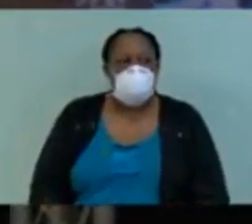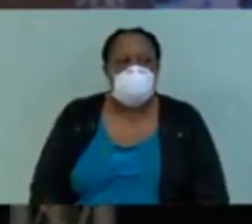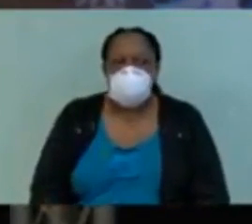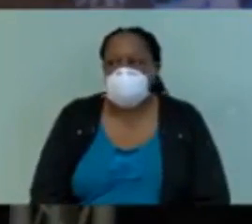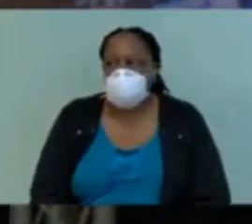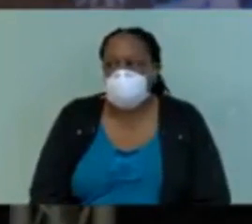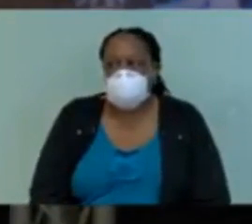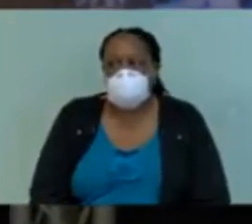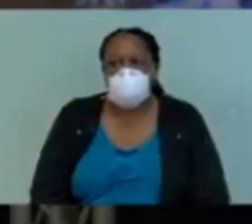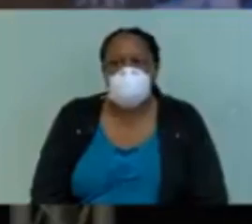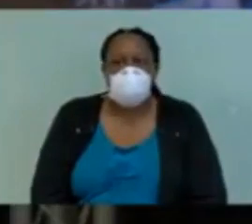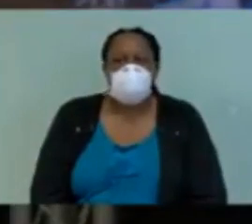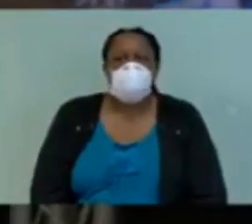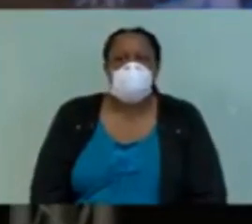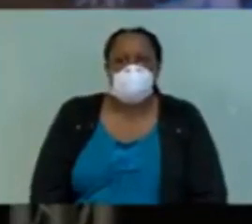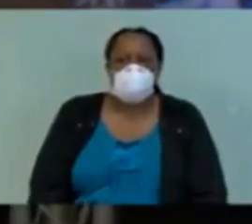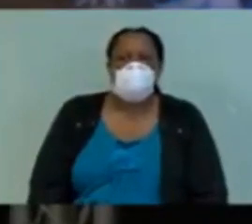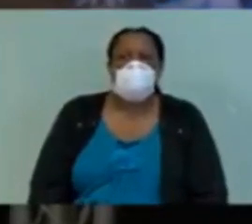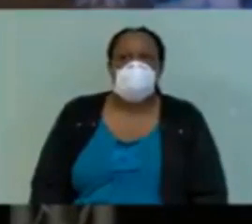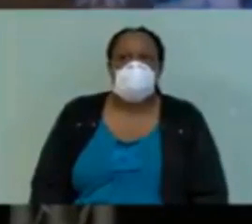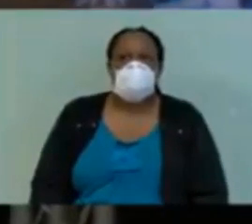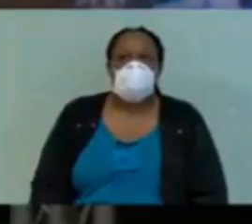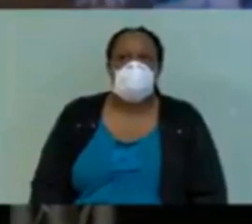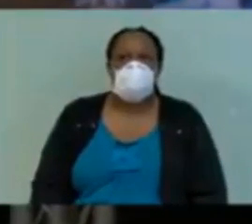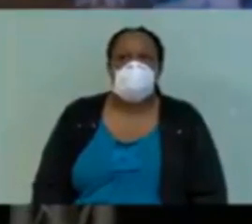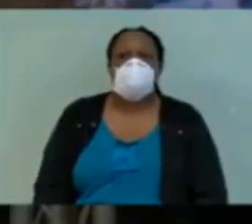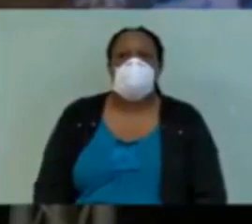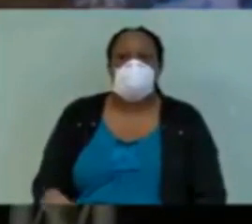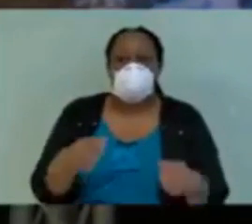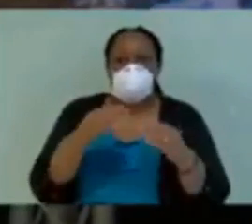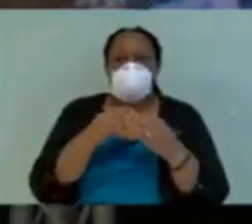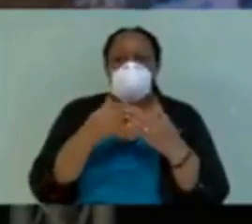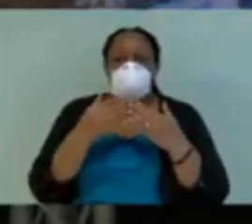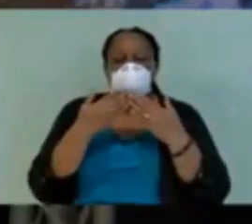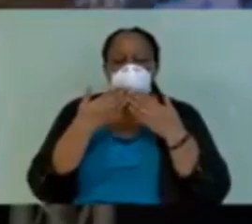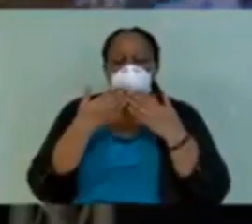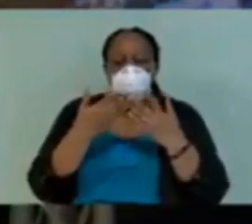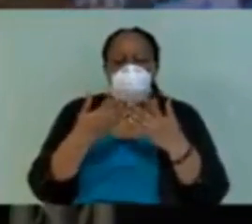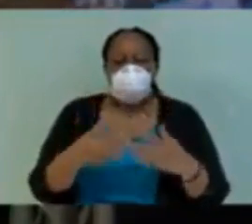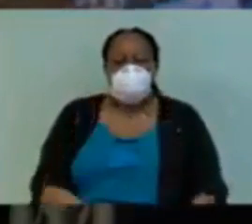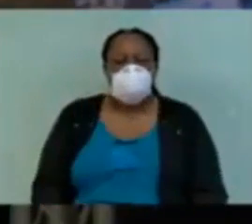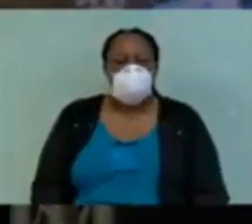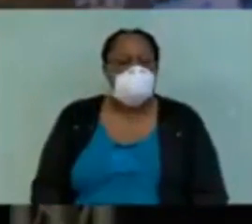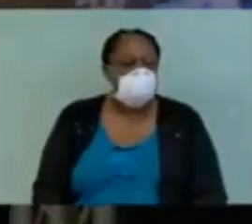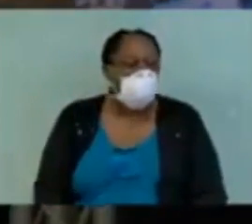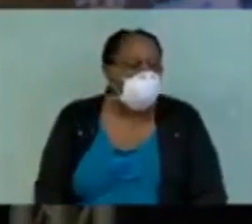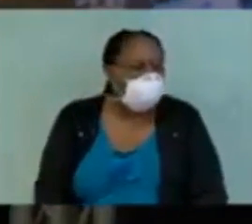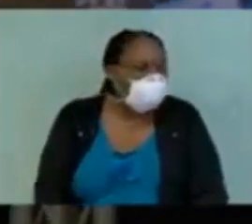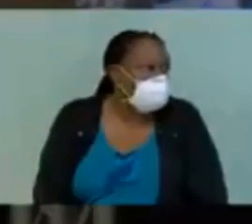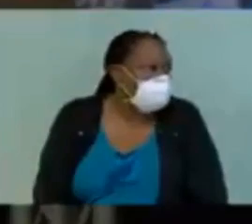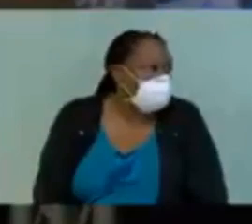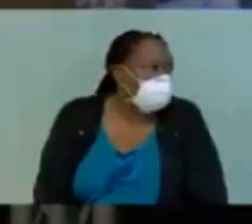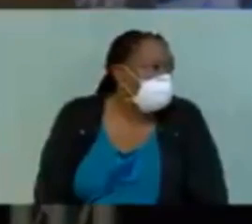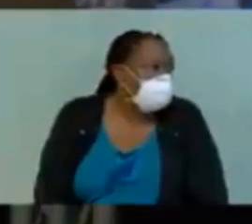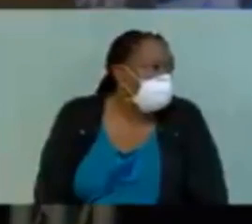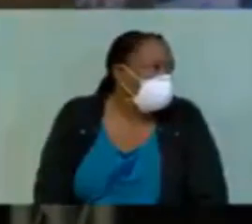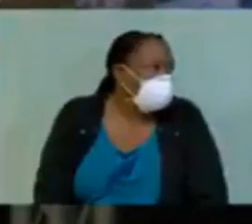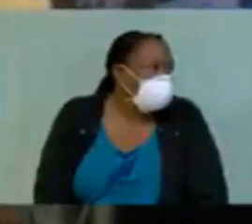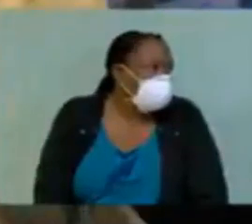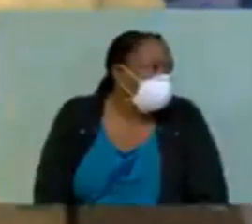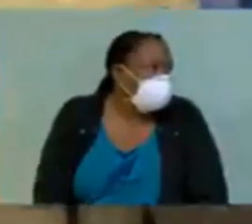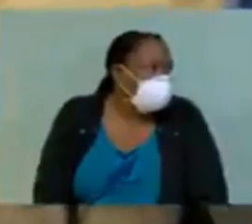opportunity to let the Federation know that the